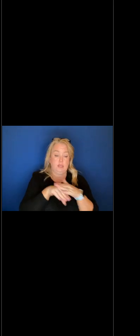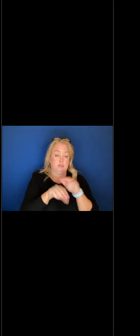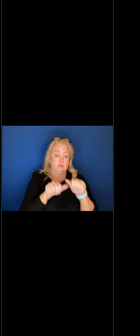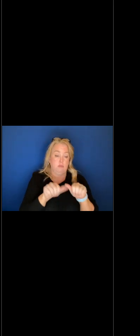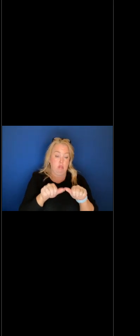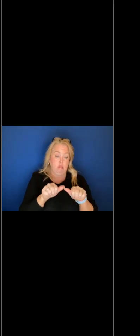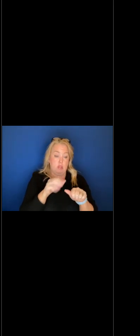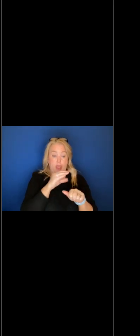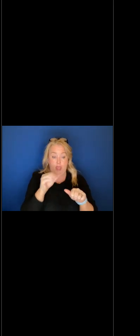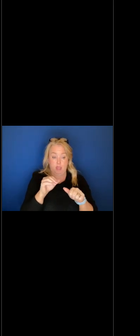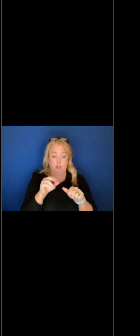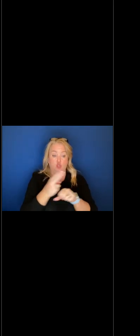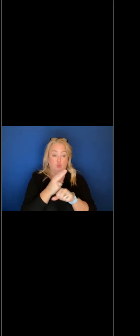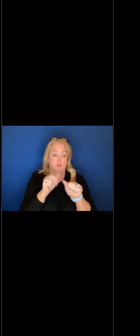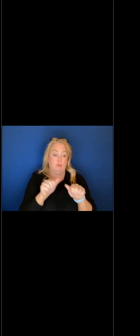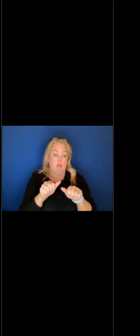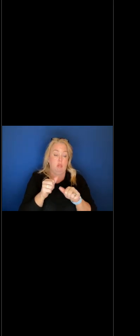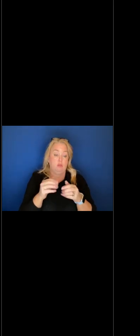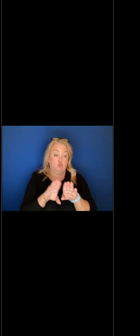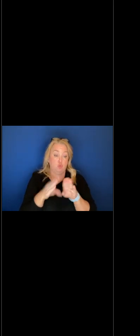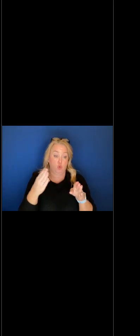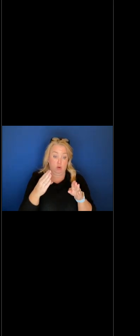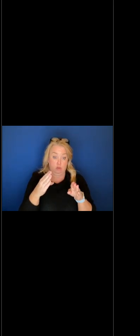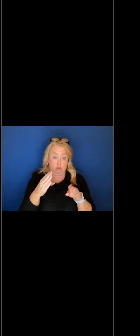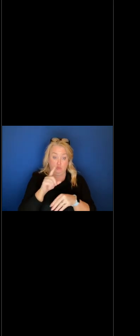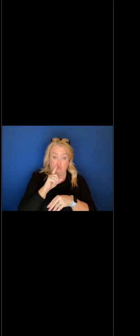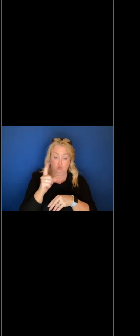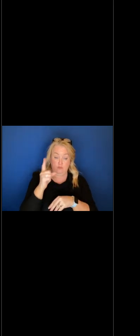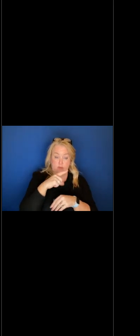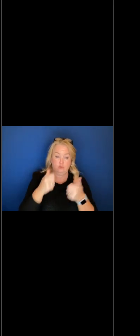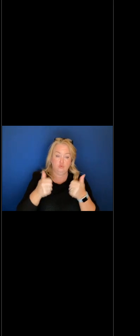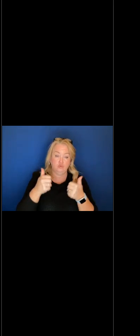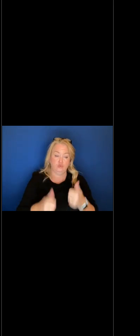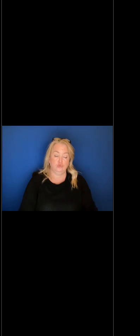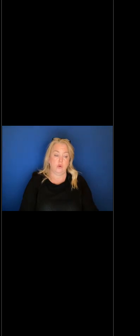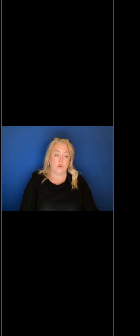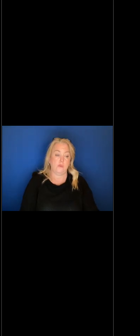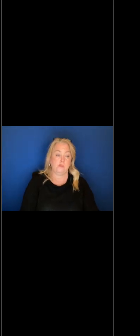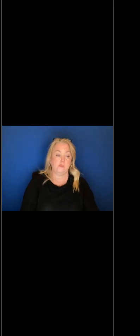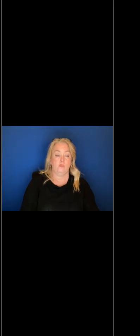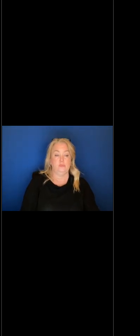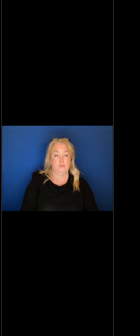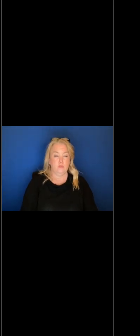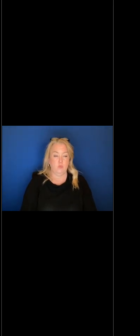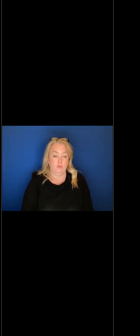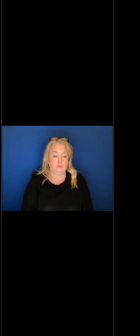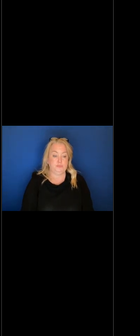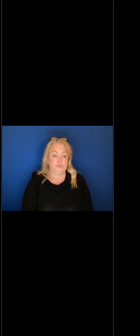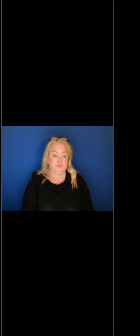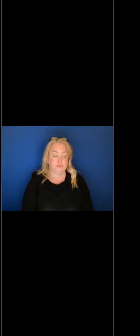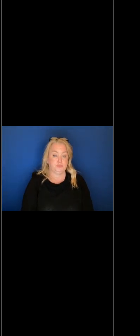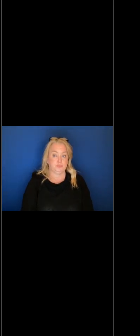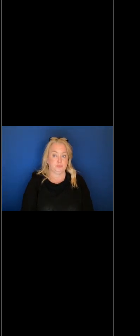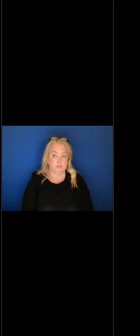route and a usable door. Is that statement A, true, or B,